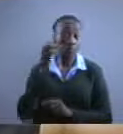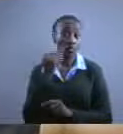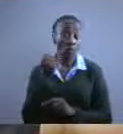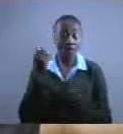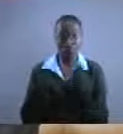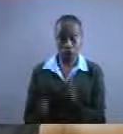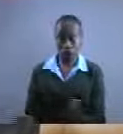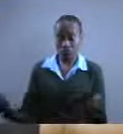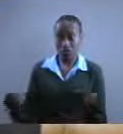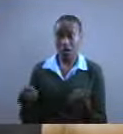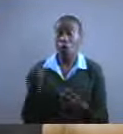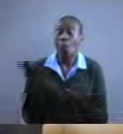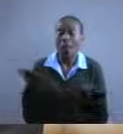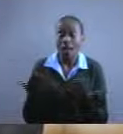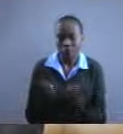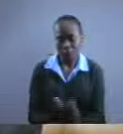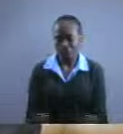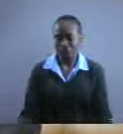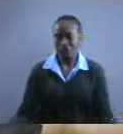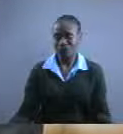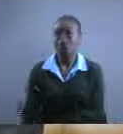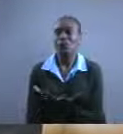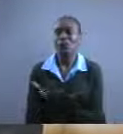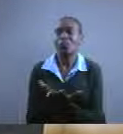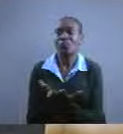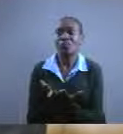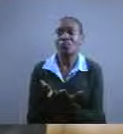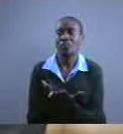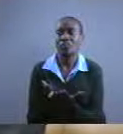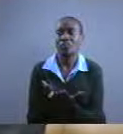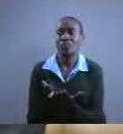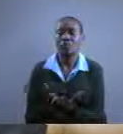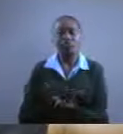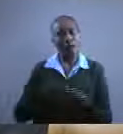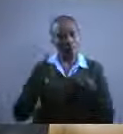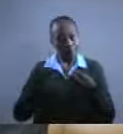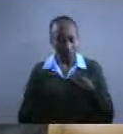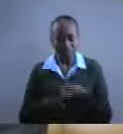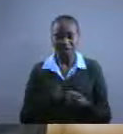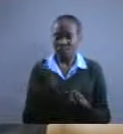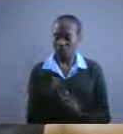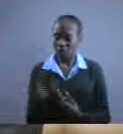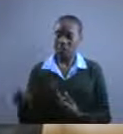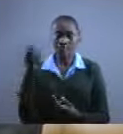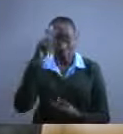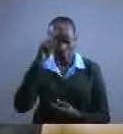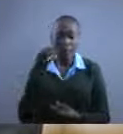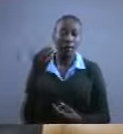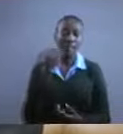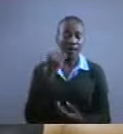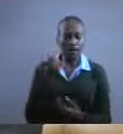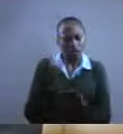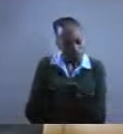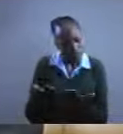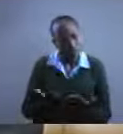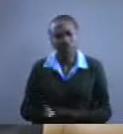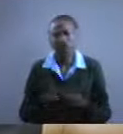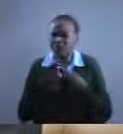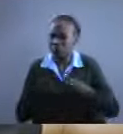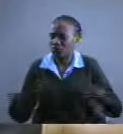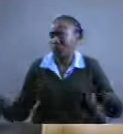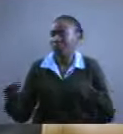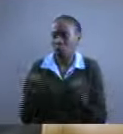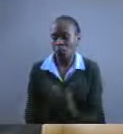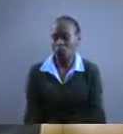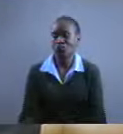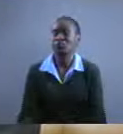in preschool in schools. Secondly, we can celebrate the fact that every child, white and black, receives resources in